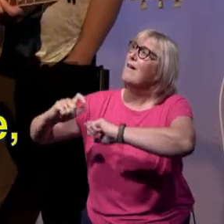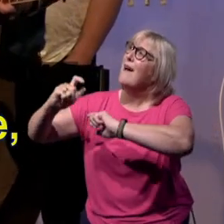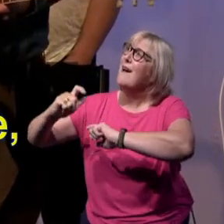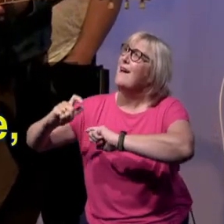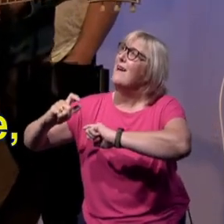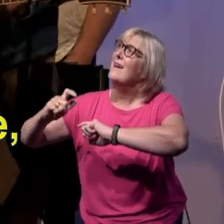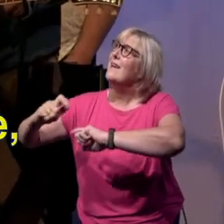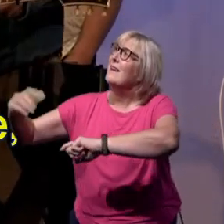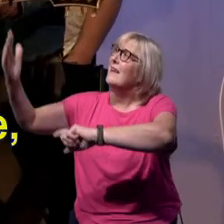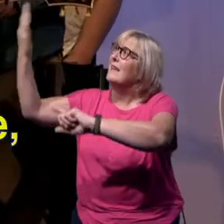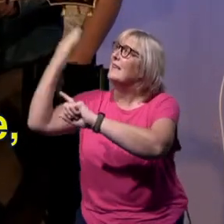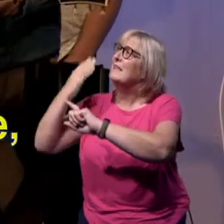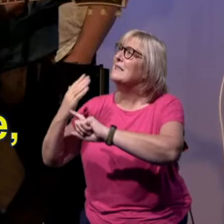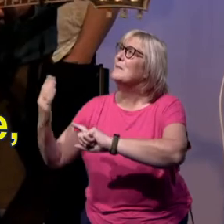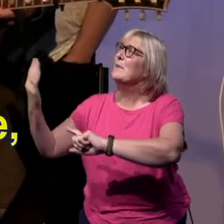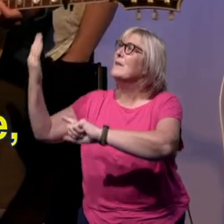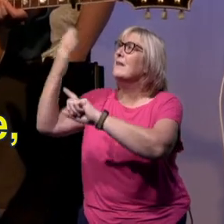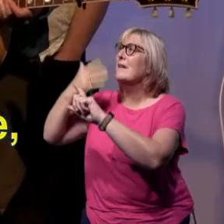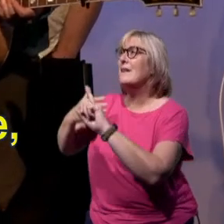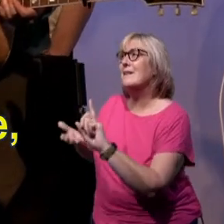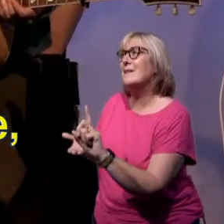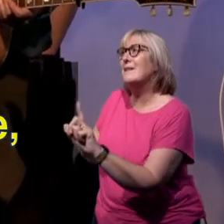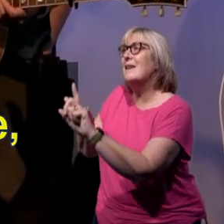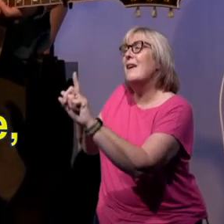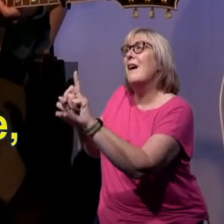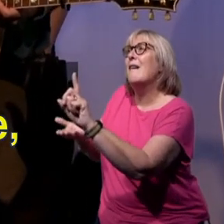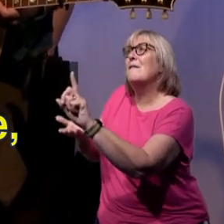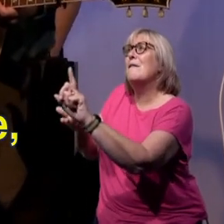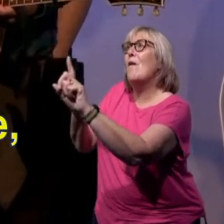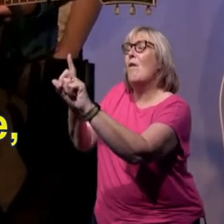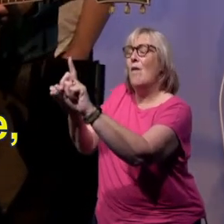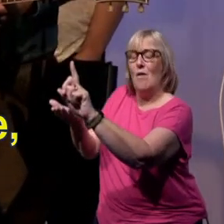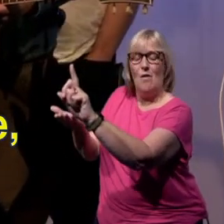your endless mercy